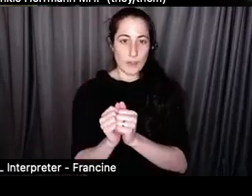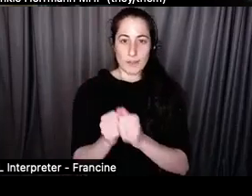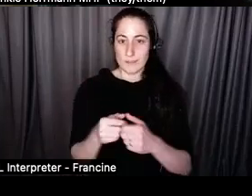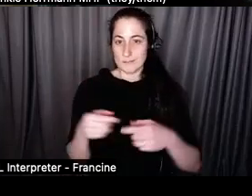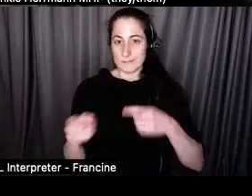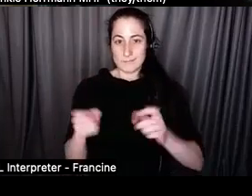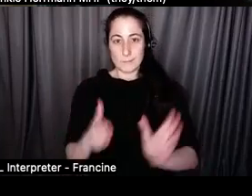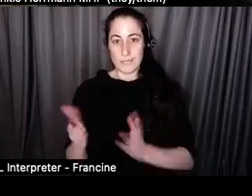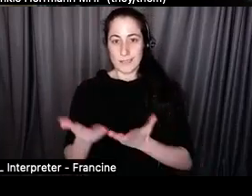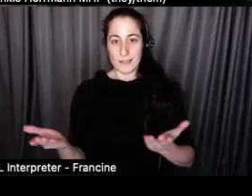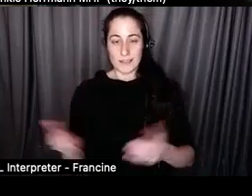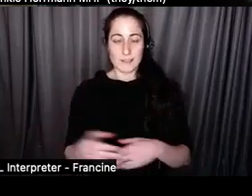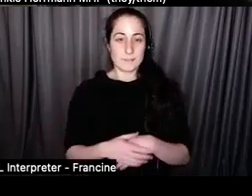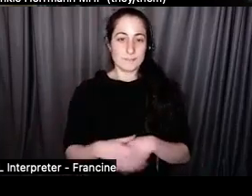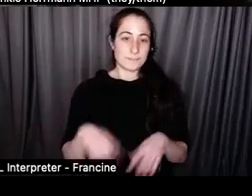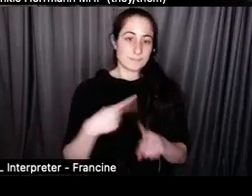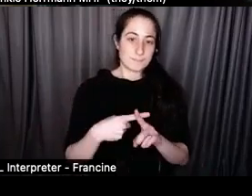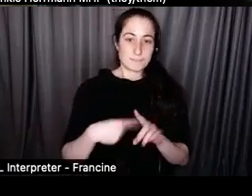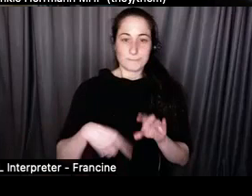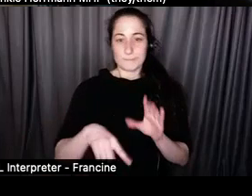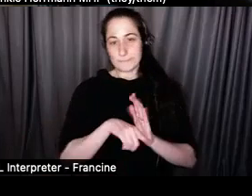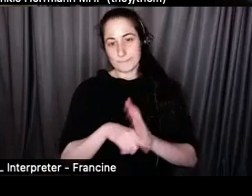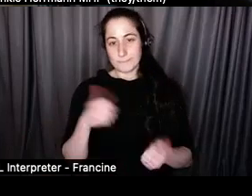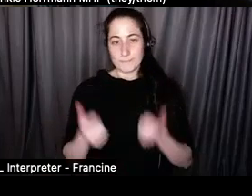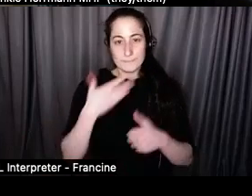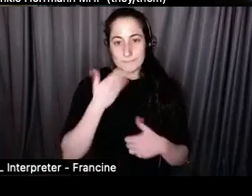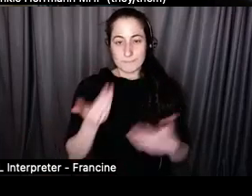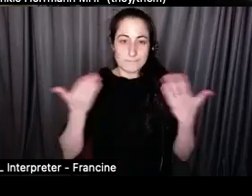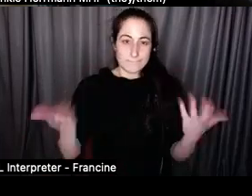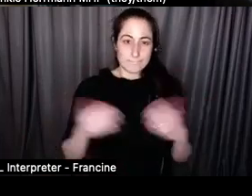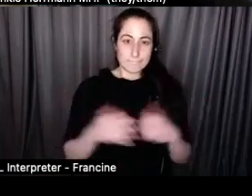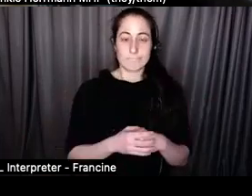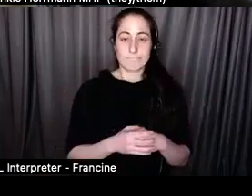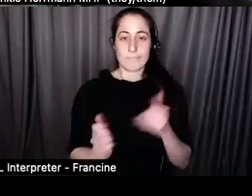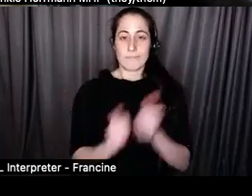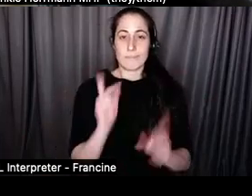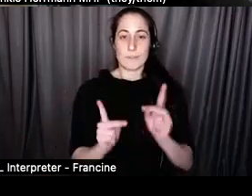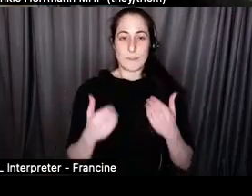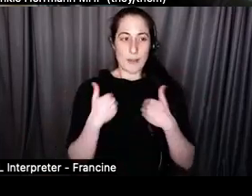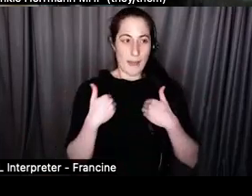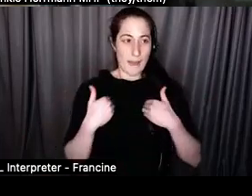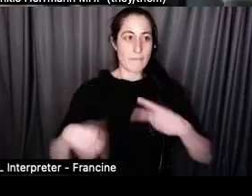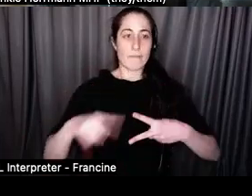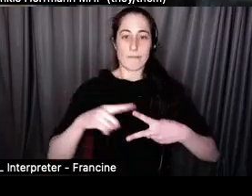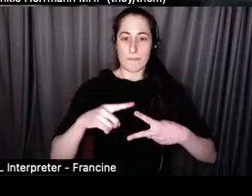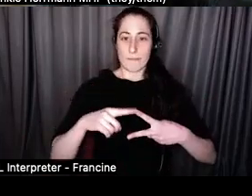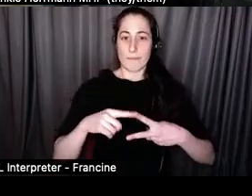for better or for worse, there's arguments both ways. Most people will have Medicaid managed care if you have